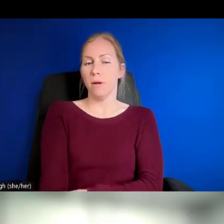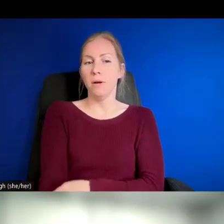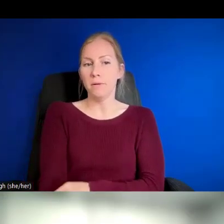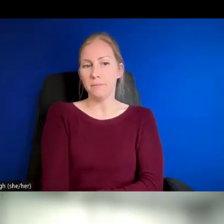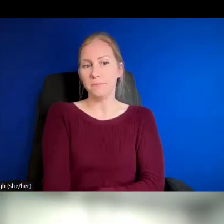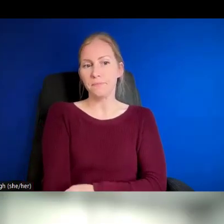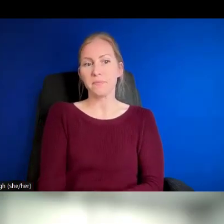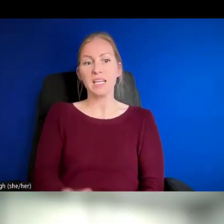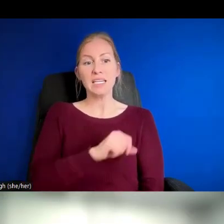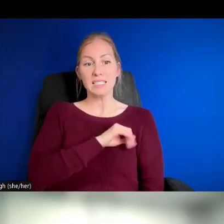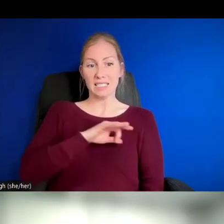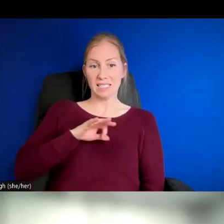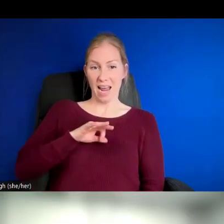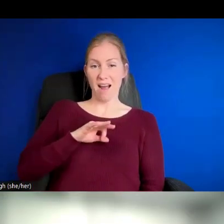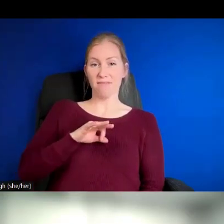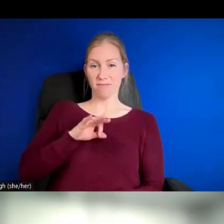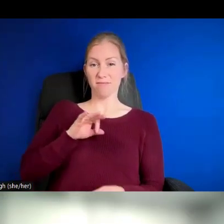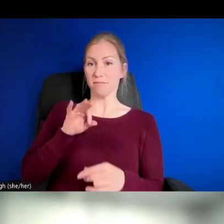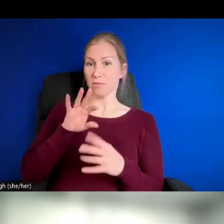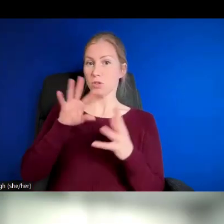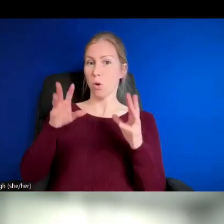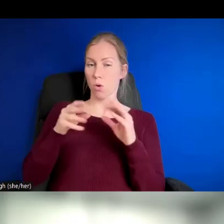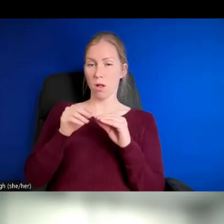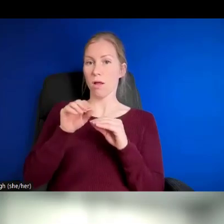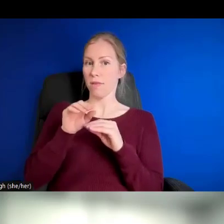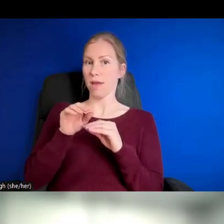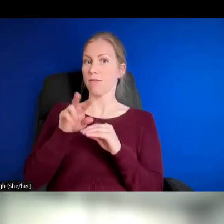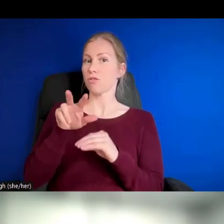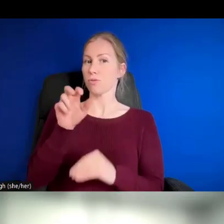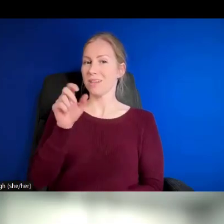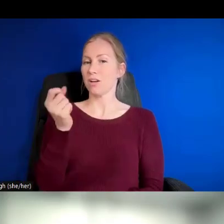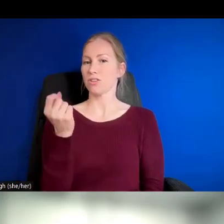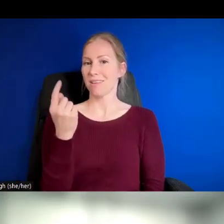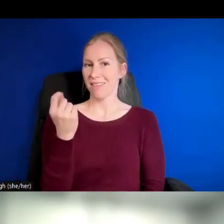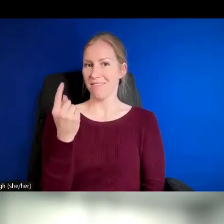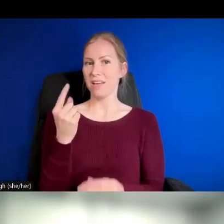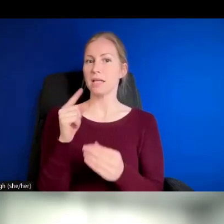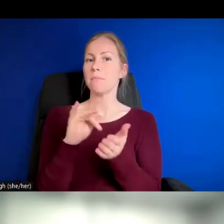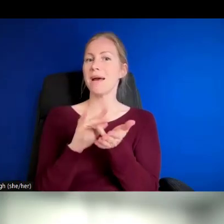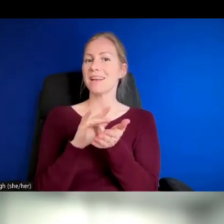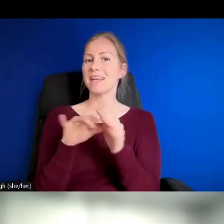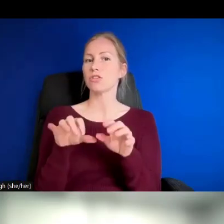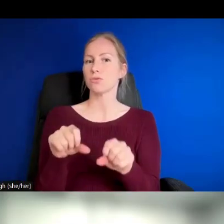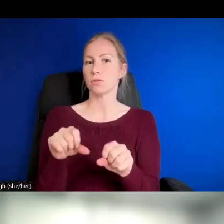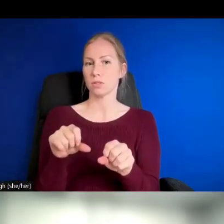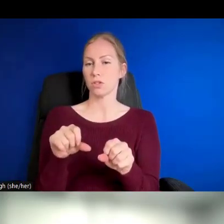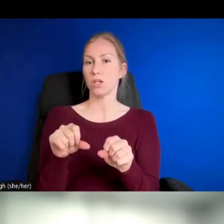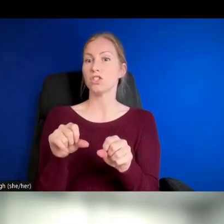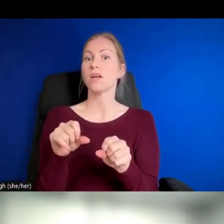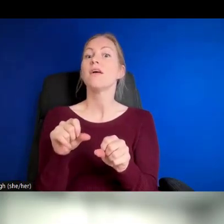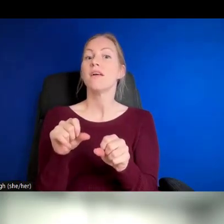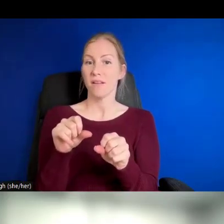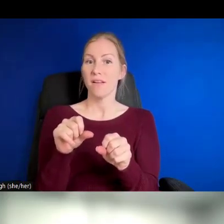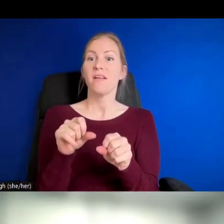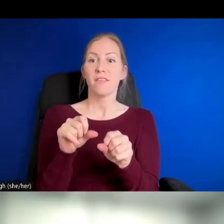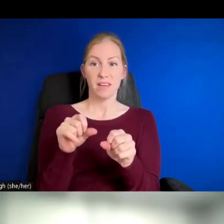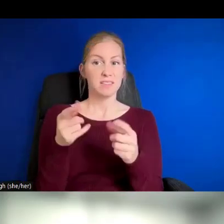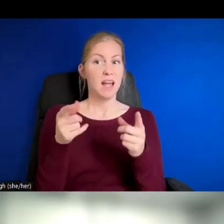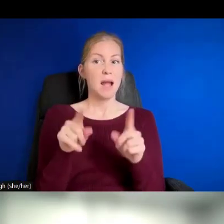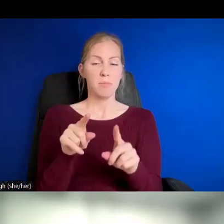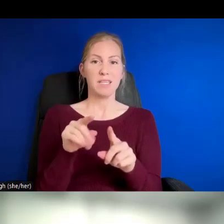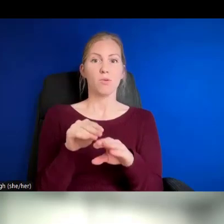gave 311 medication restraints during this period to 126 unique persons